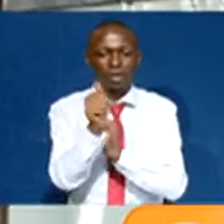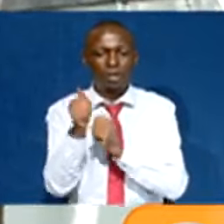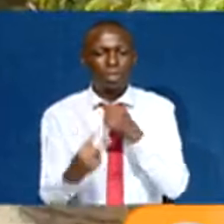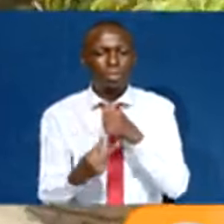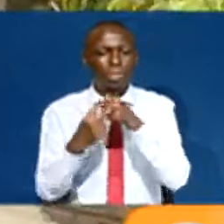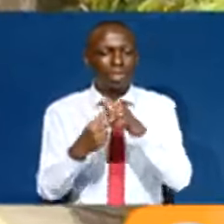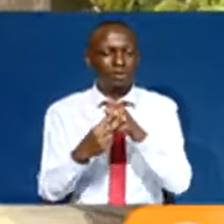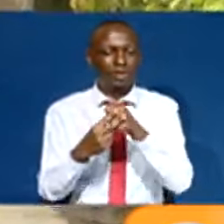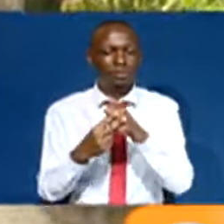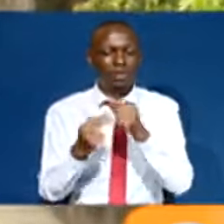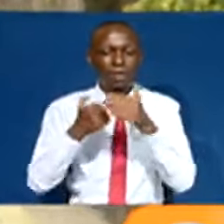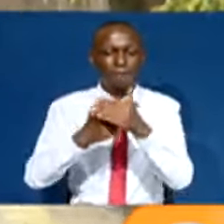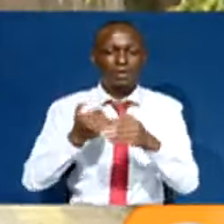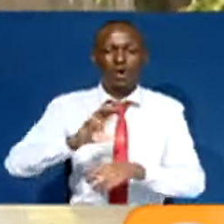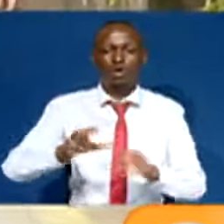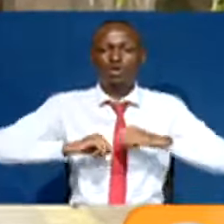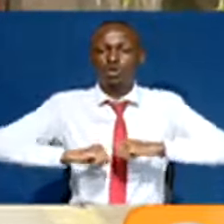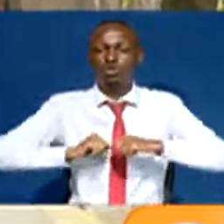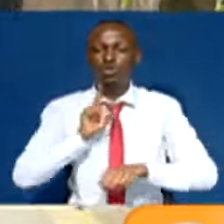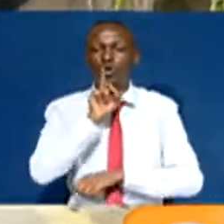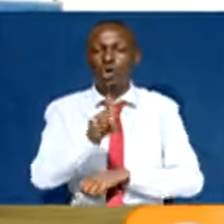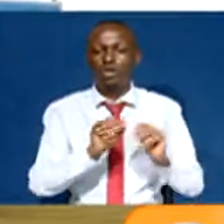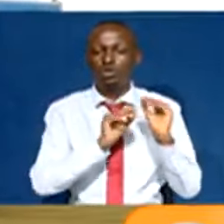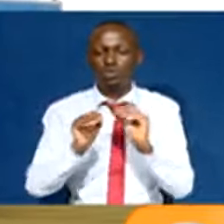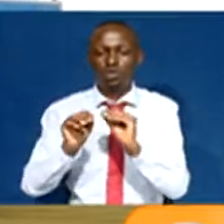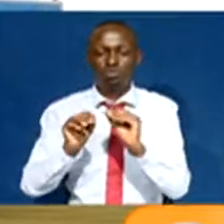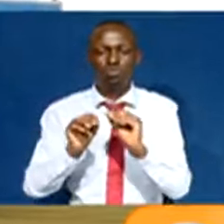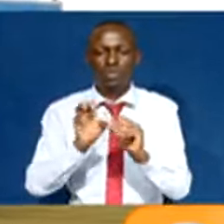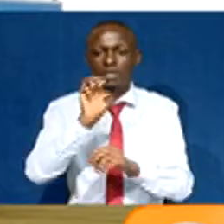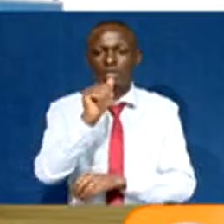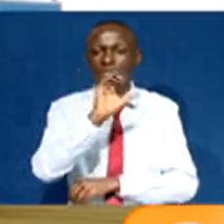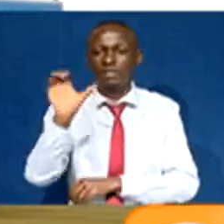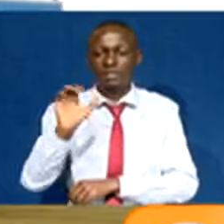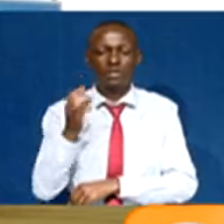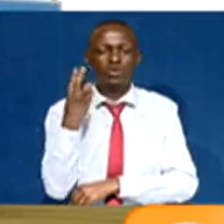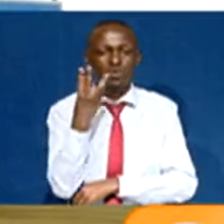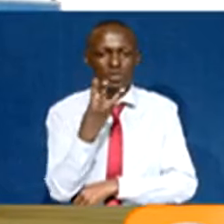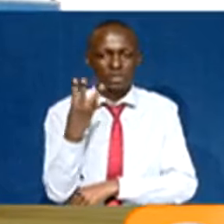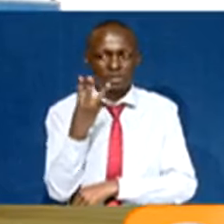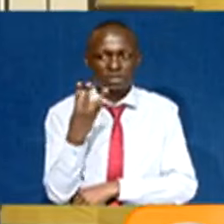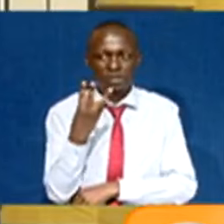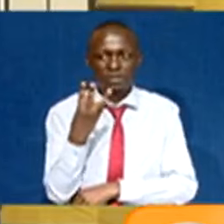other former county officials, has requested to appear before the commission on Wednesday.